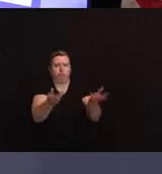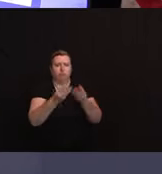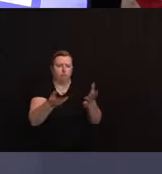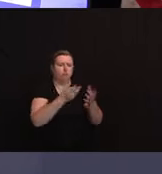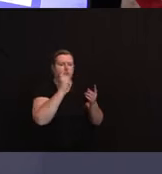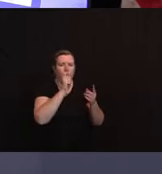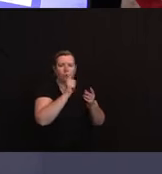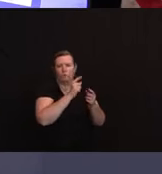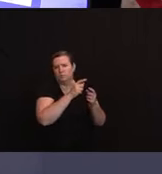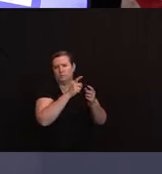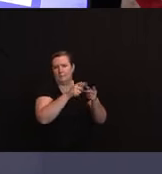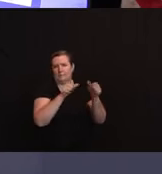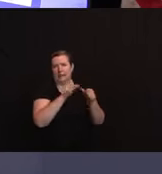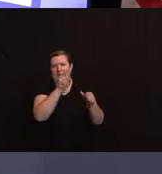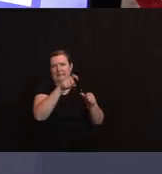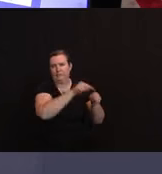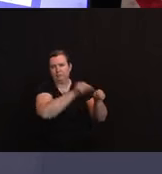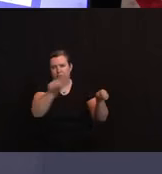are identified.